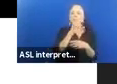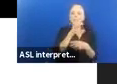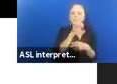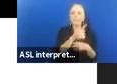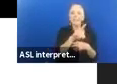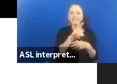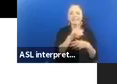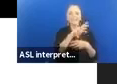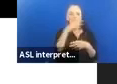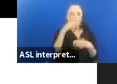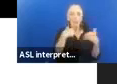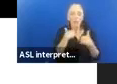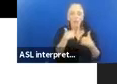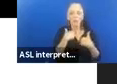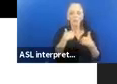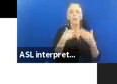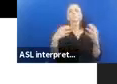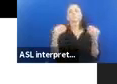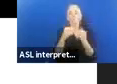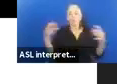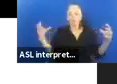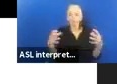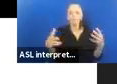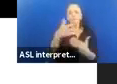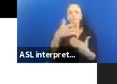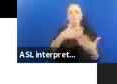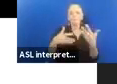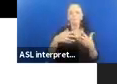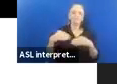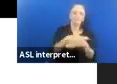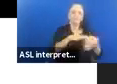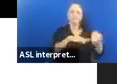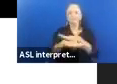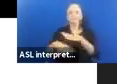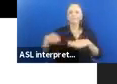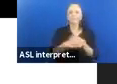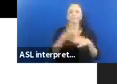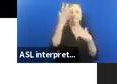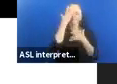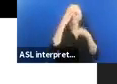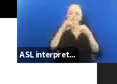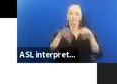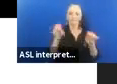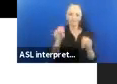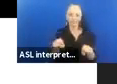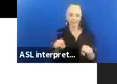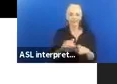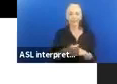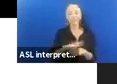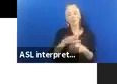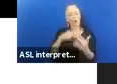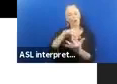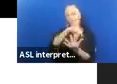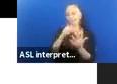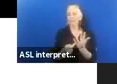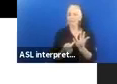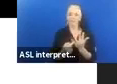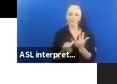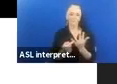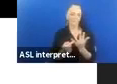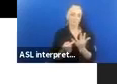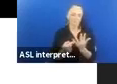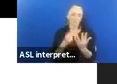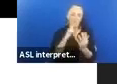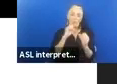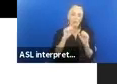of these are potential sources, and all of them are driven by common underlying